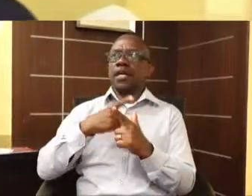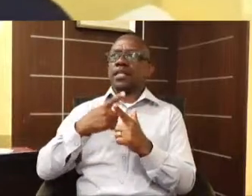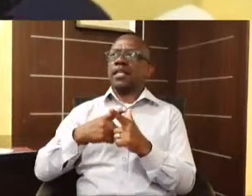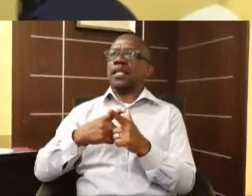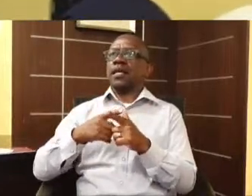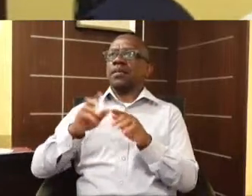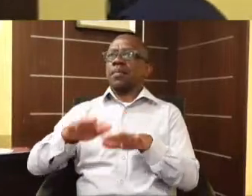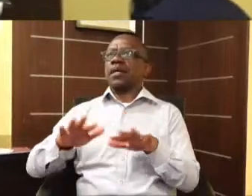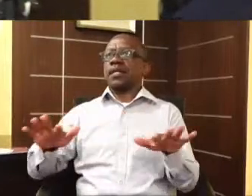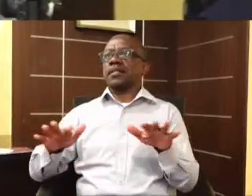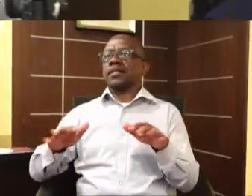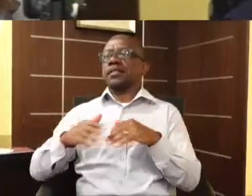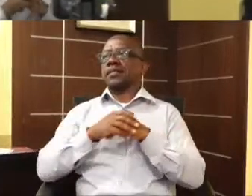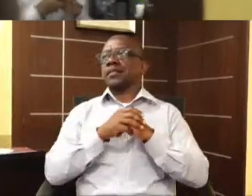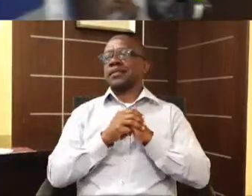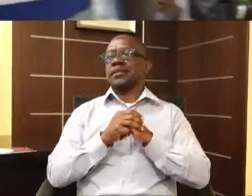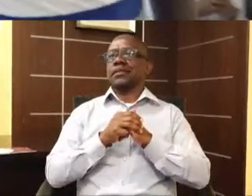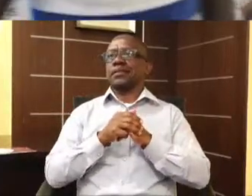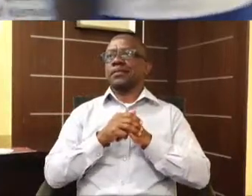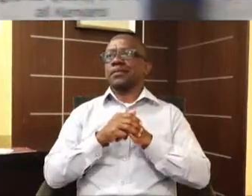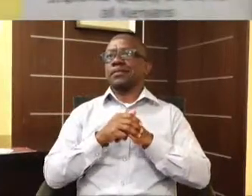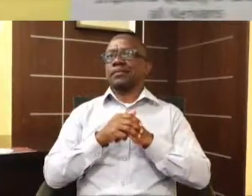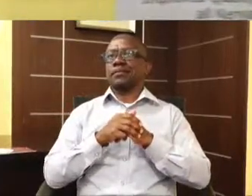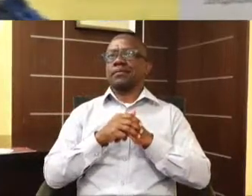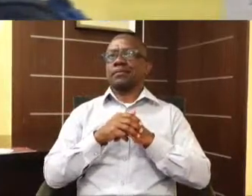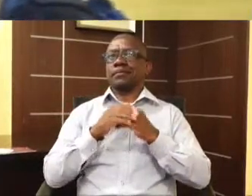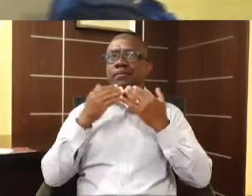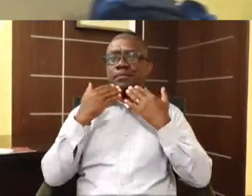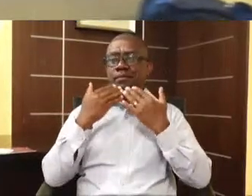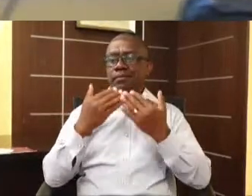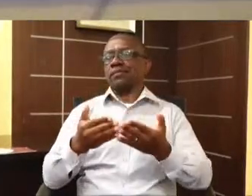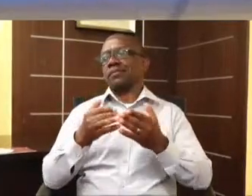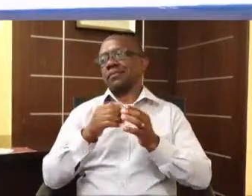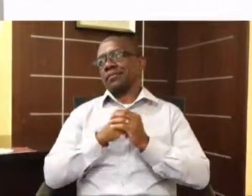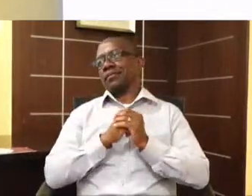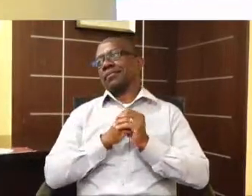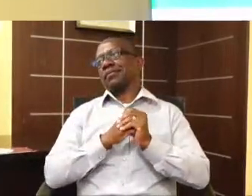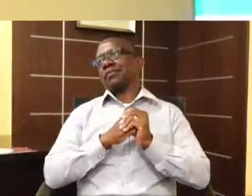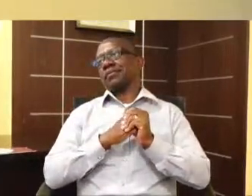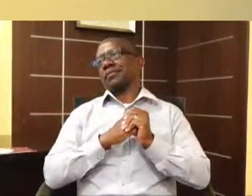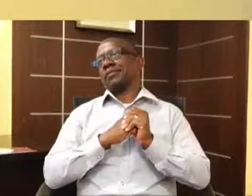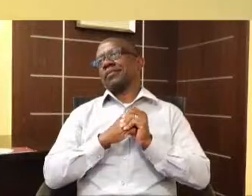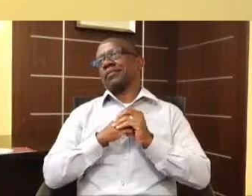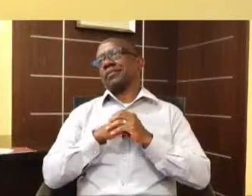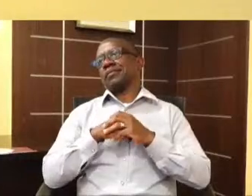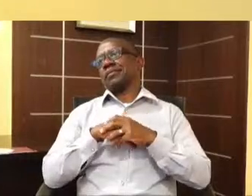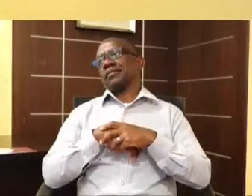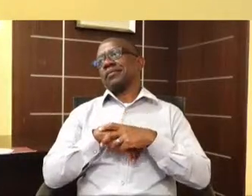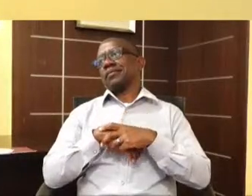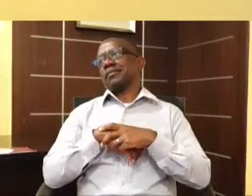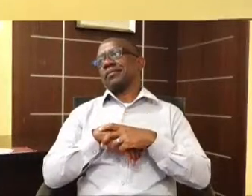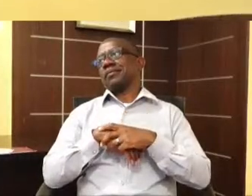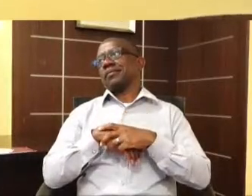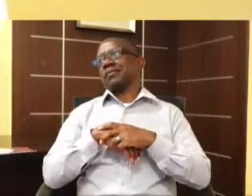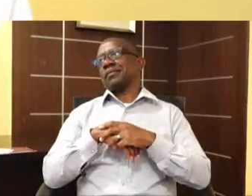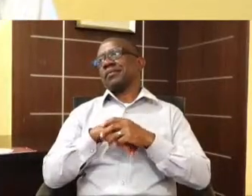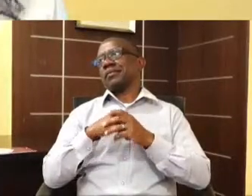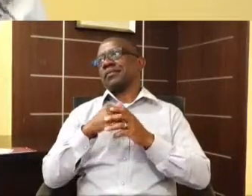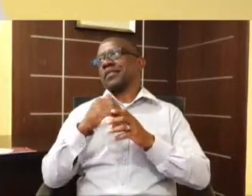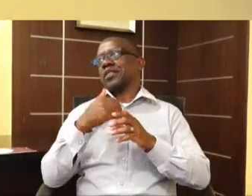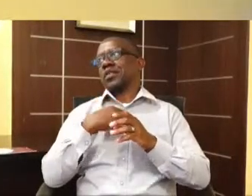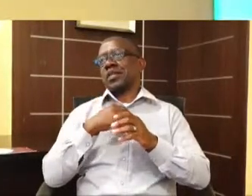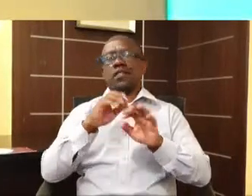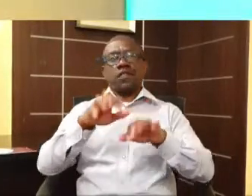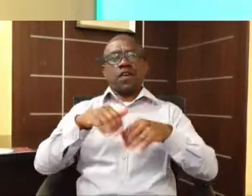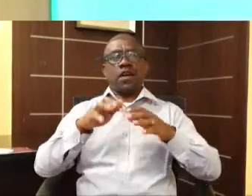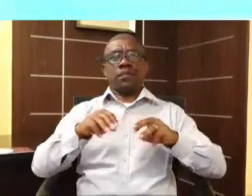consultants, farm consultancy. DOU. They grow the seedlings, you give them the farm, they